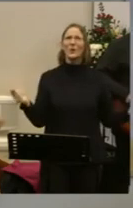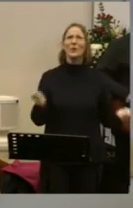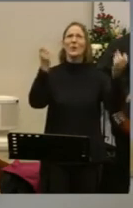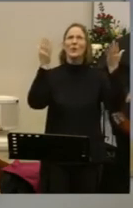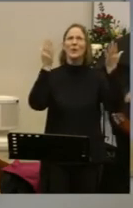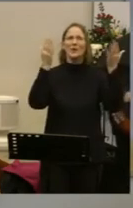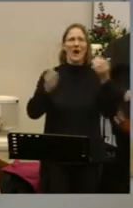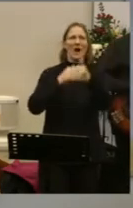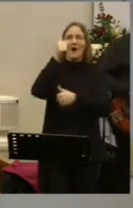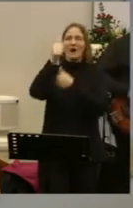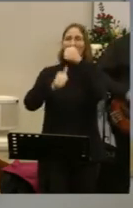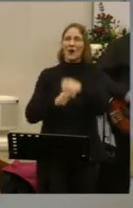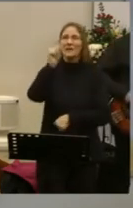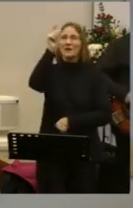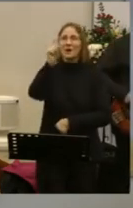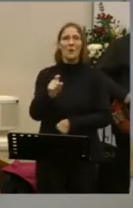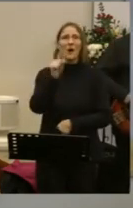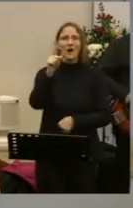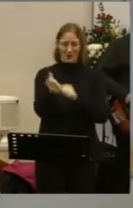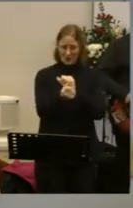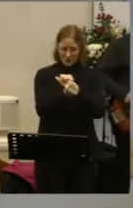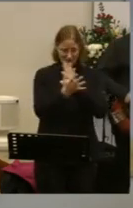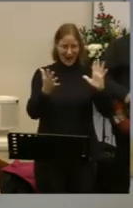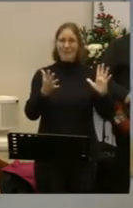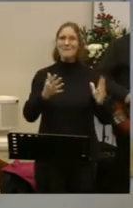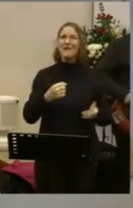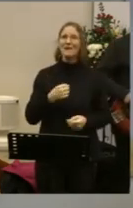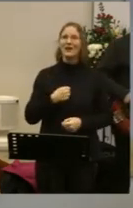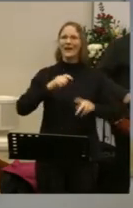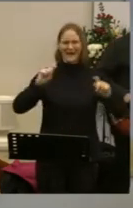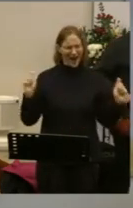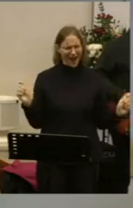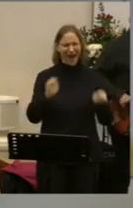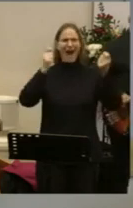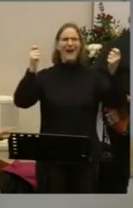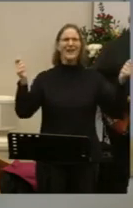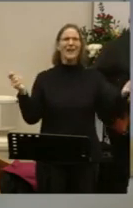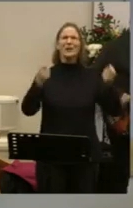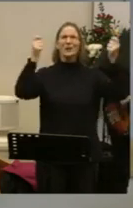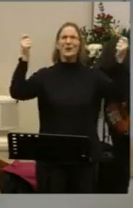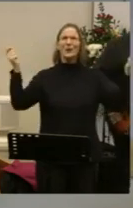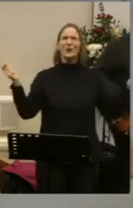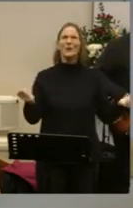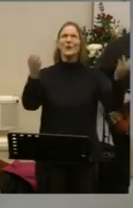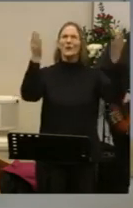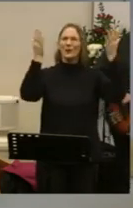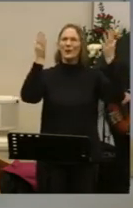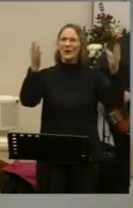Hallelujah, praise the one who set me free Hallelujah,